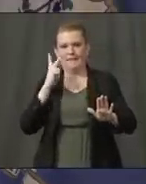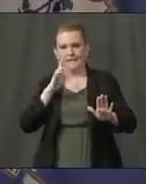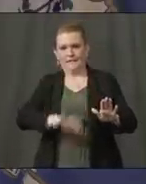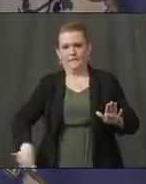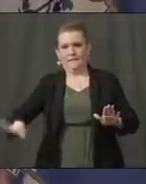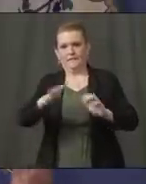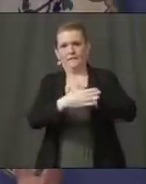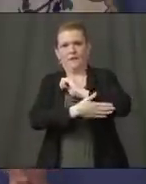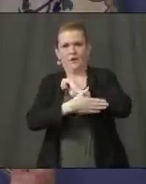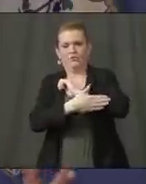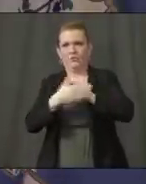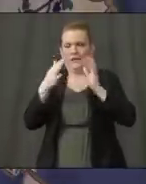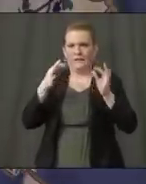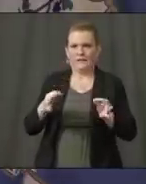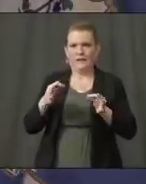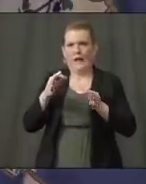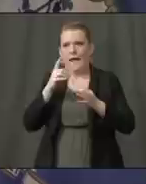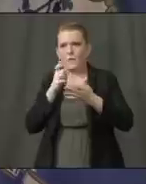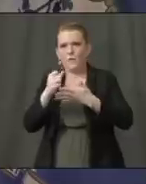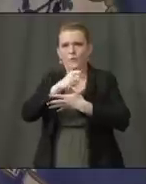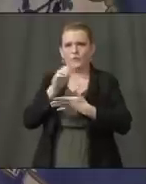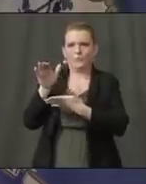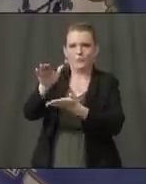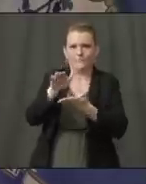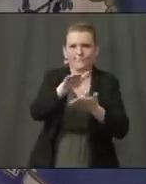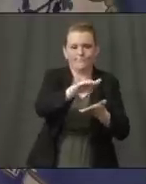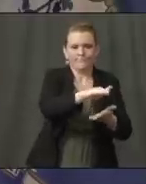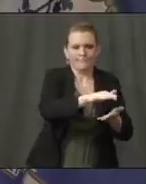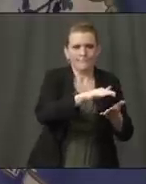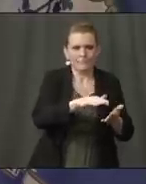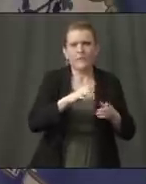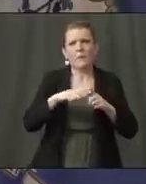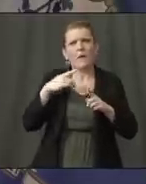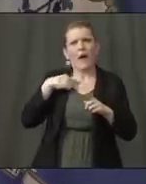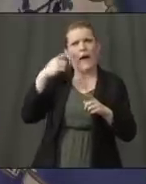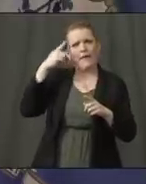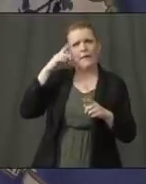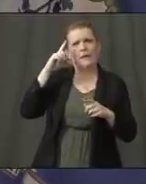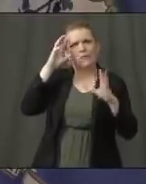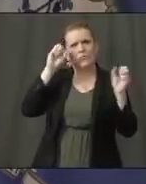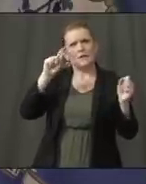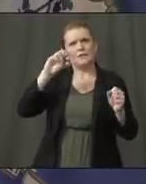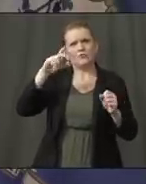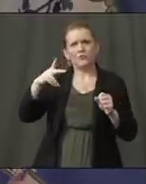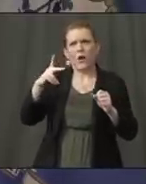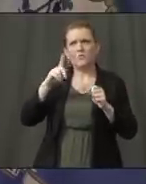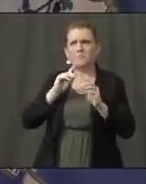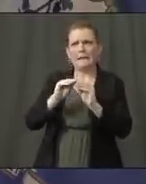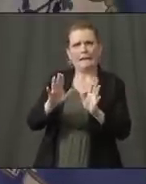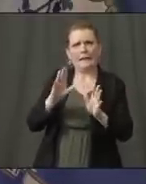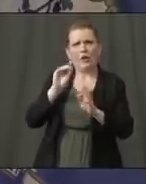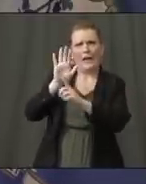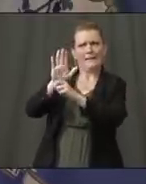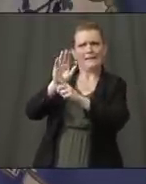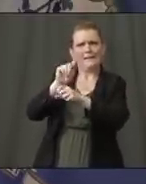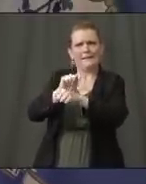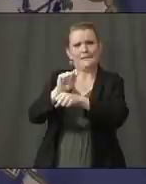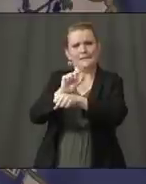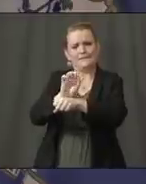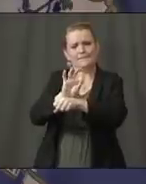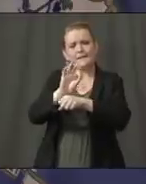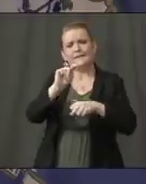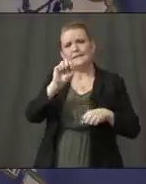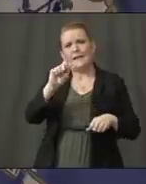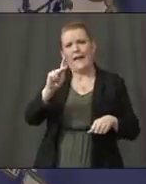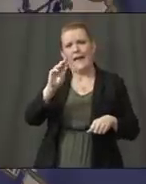and just as importantly, his COVID task force is always asking the governors what their priorities are, how we're thinking